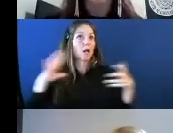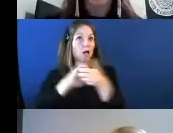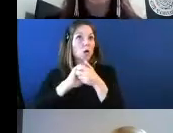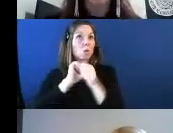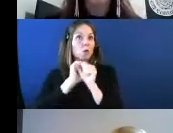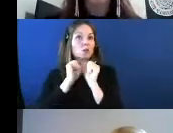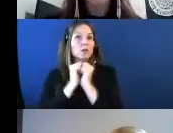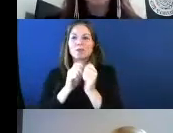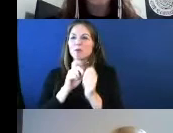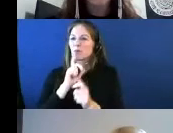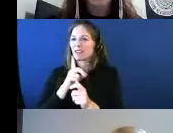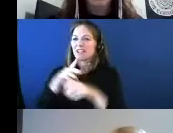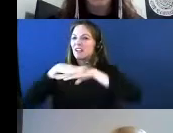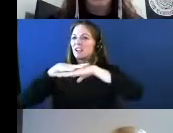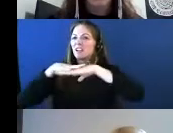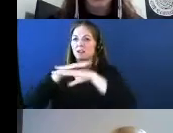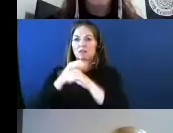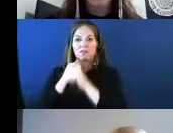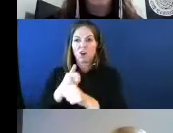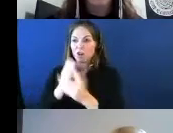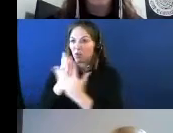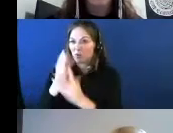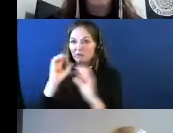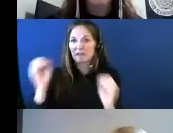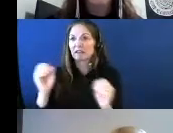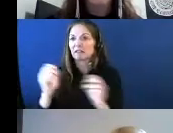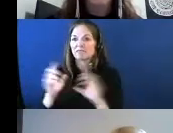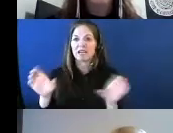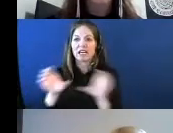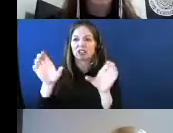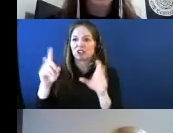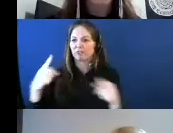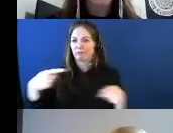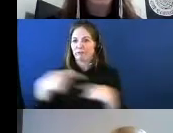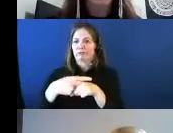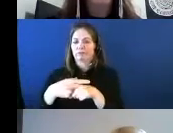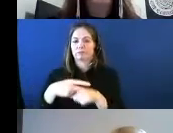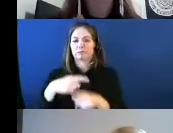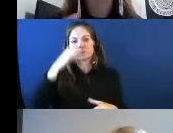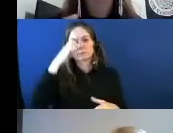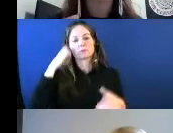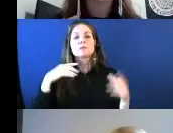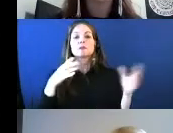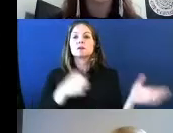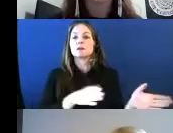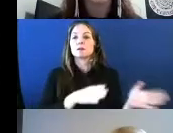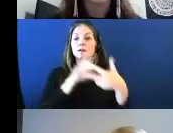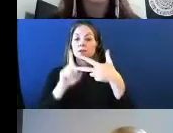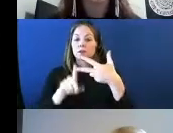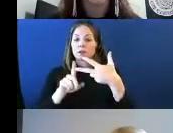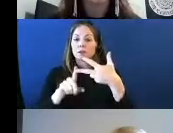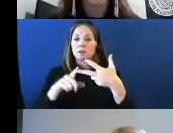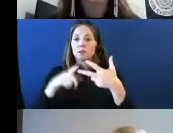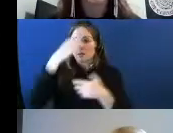through and action. And then the last one is on decolonization, which is more